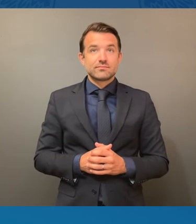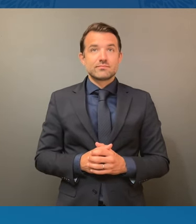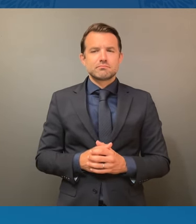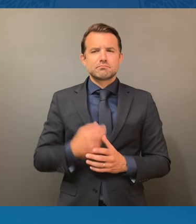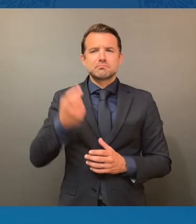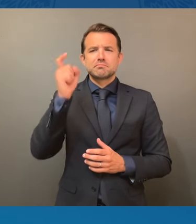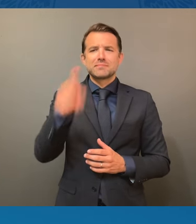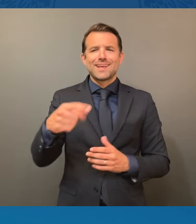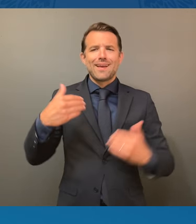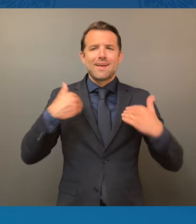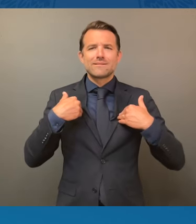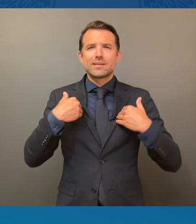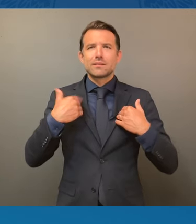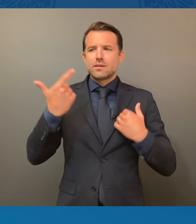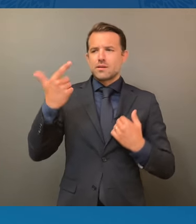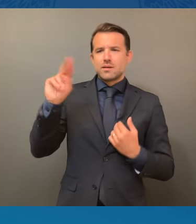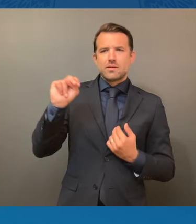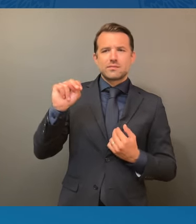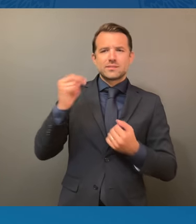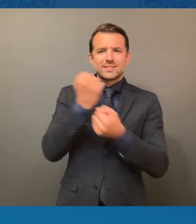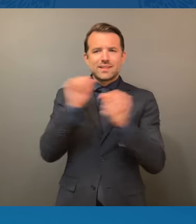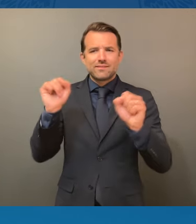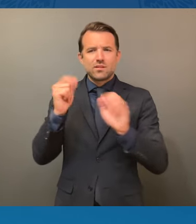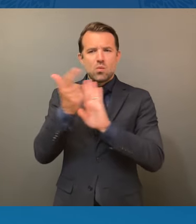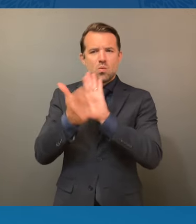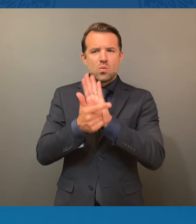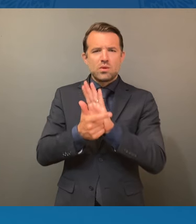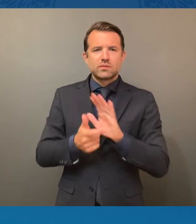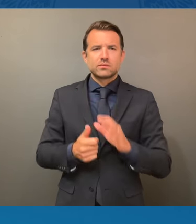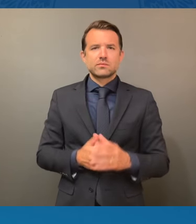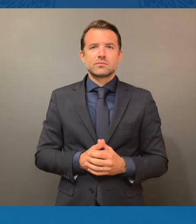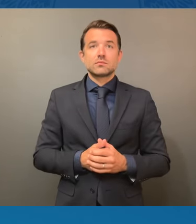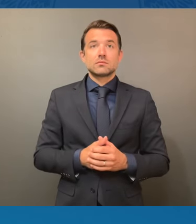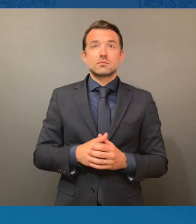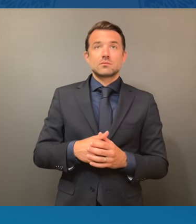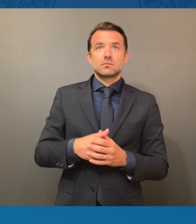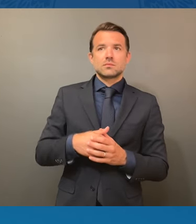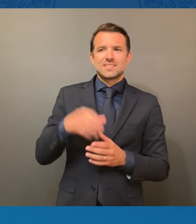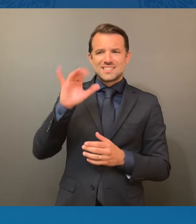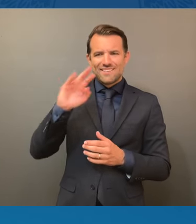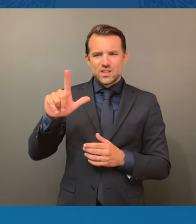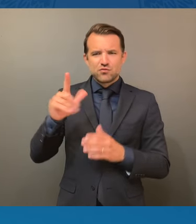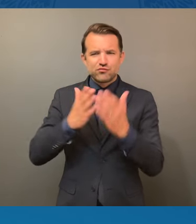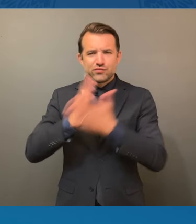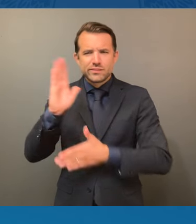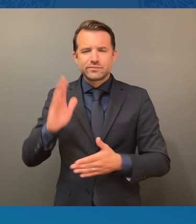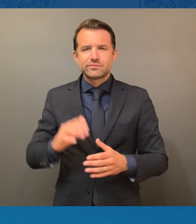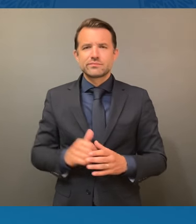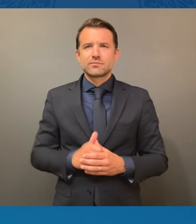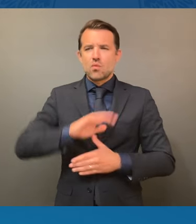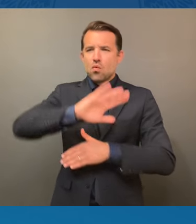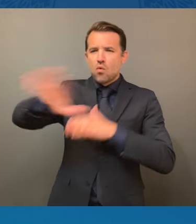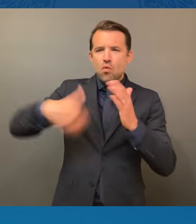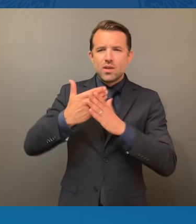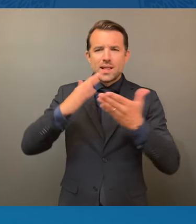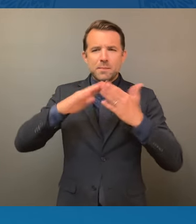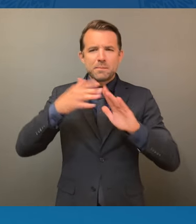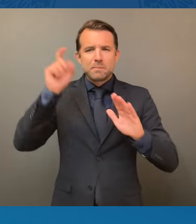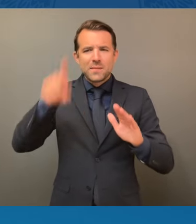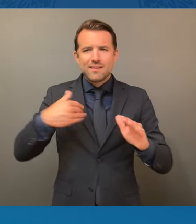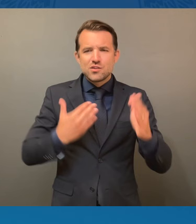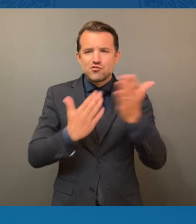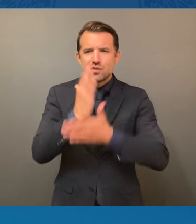about the civil right, the right that all communities should have to live in a place that is